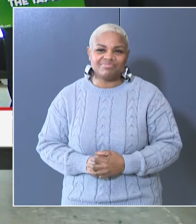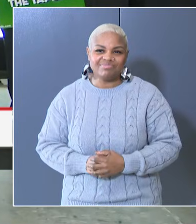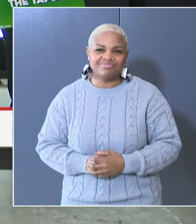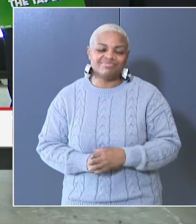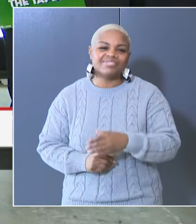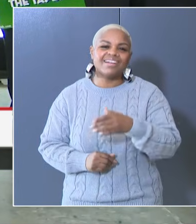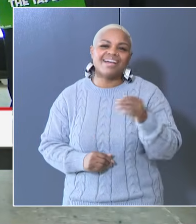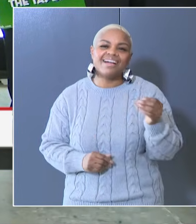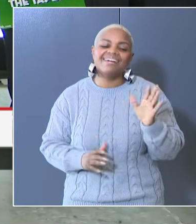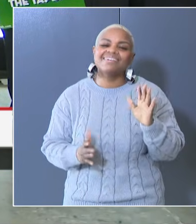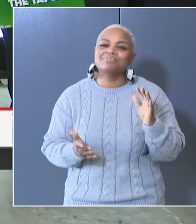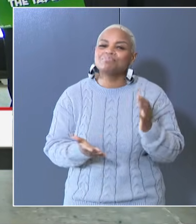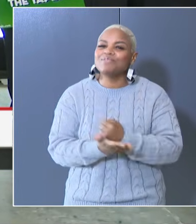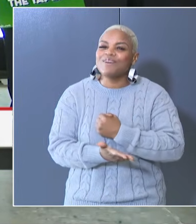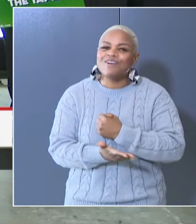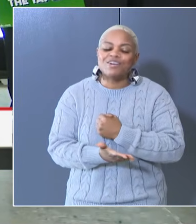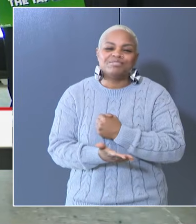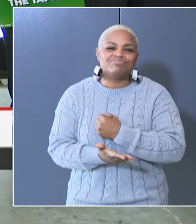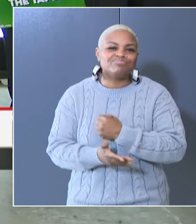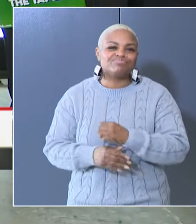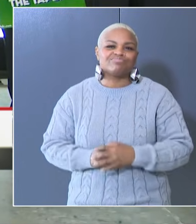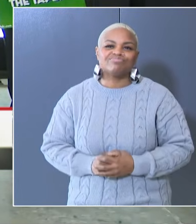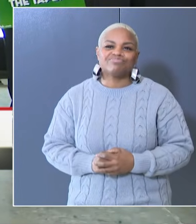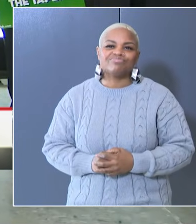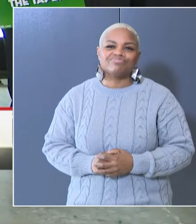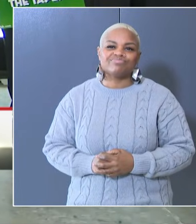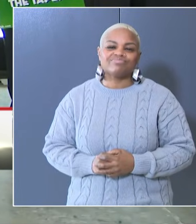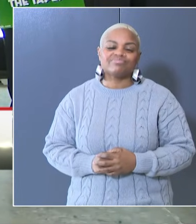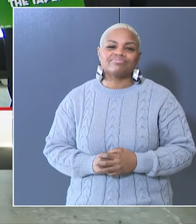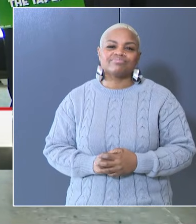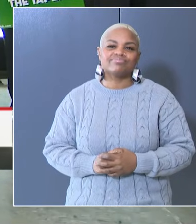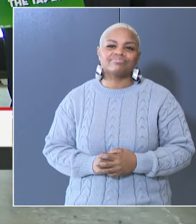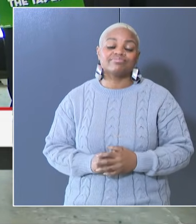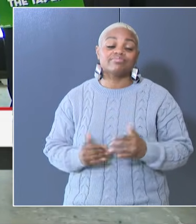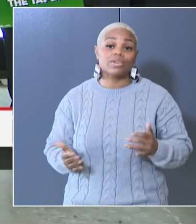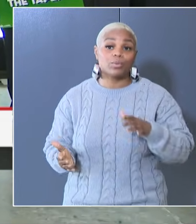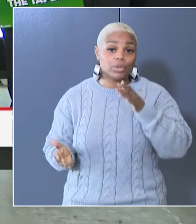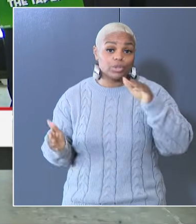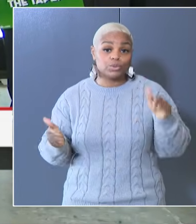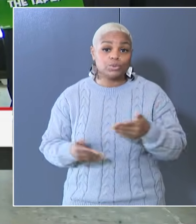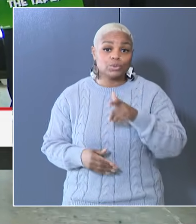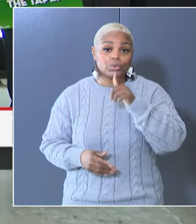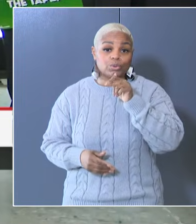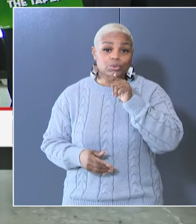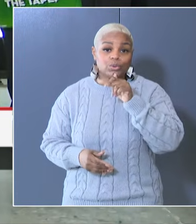on. In the comments, I'll introduce Brandy Collender from the D.C. Green Bank.